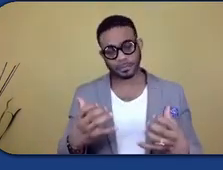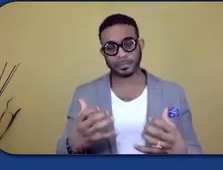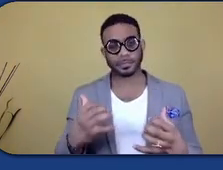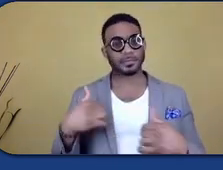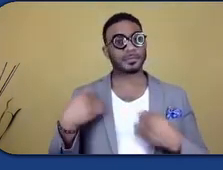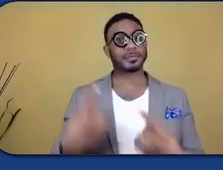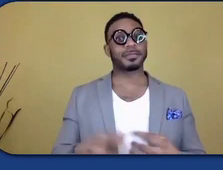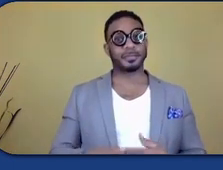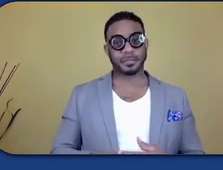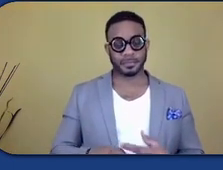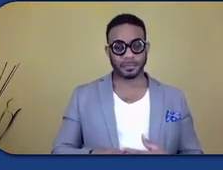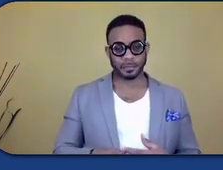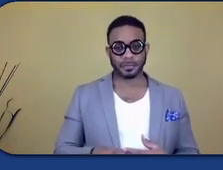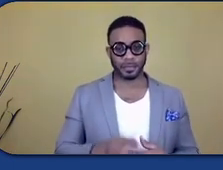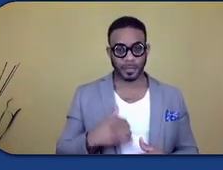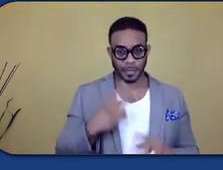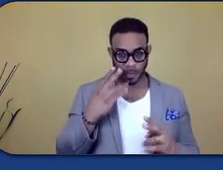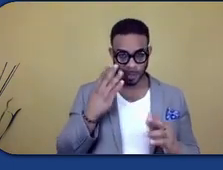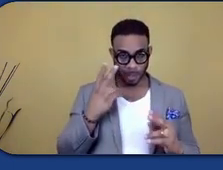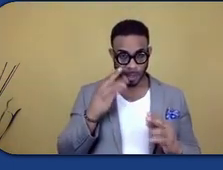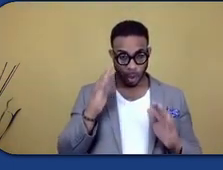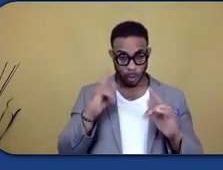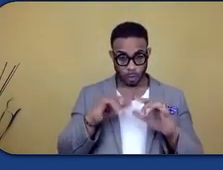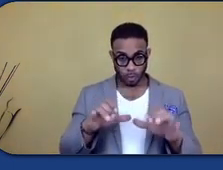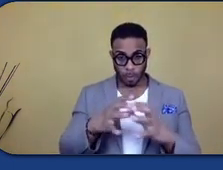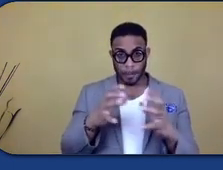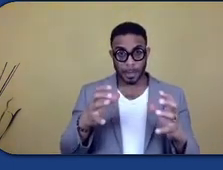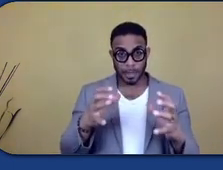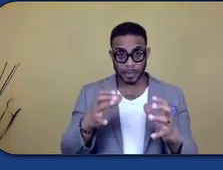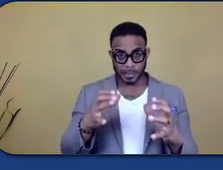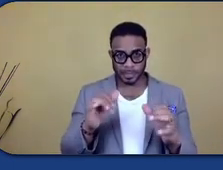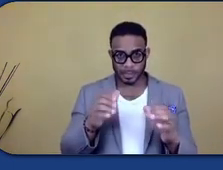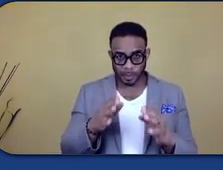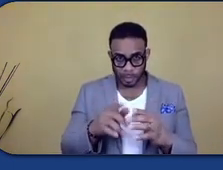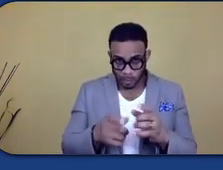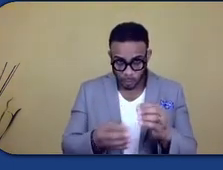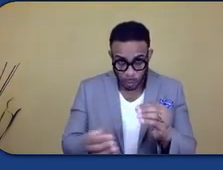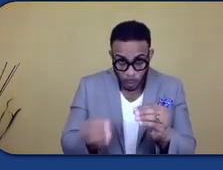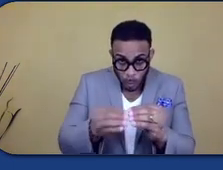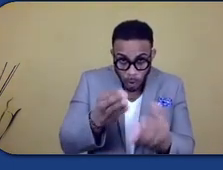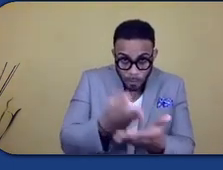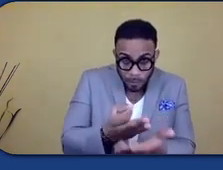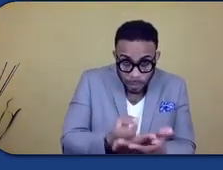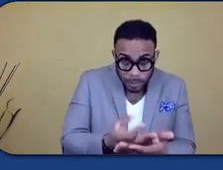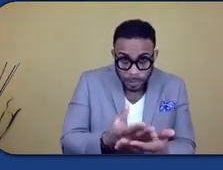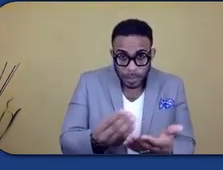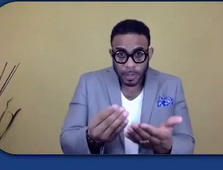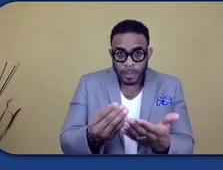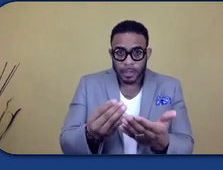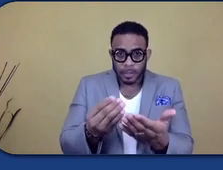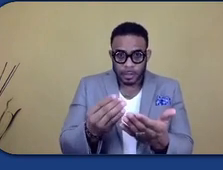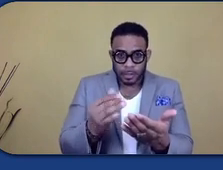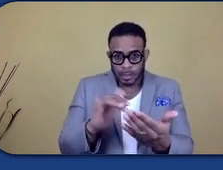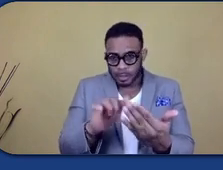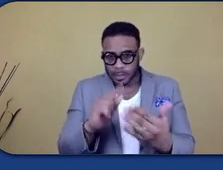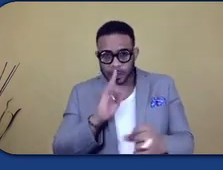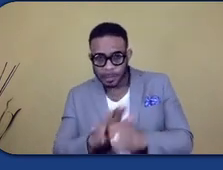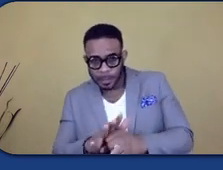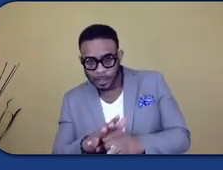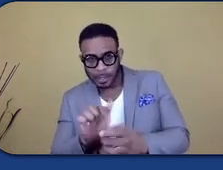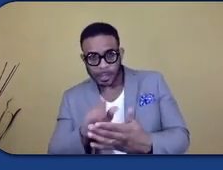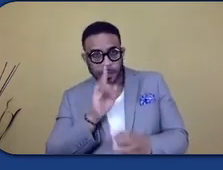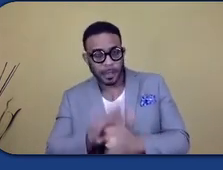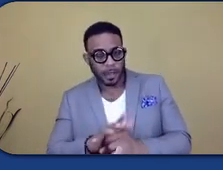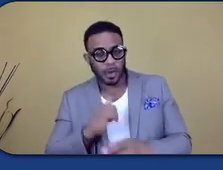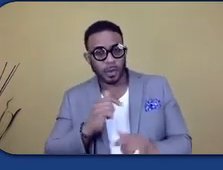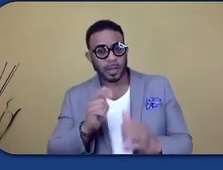we have done a lot so far, but we are still hoping to do much as we are waiting more funding, and JOC is as